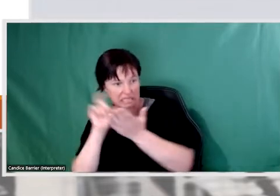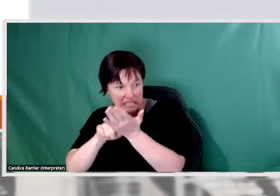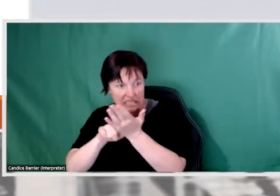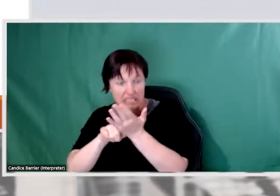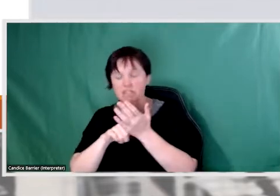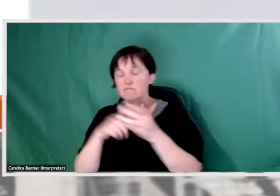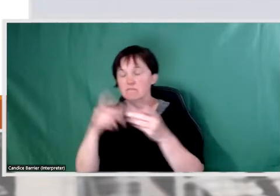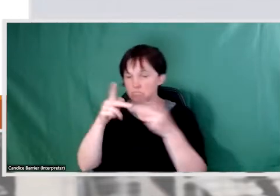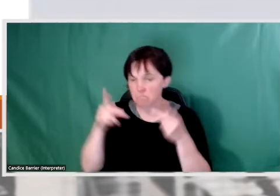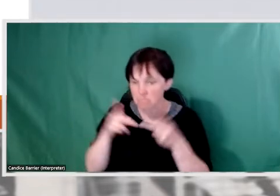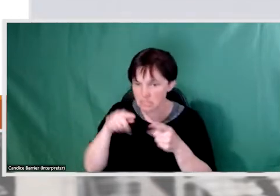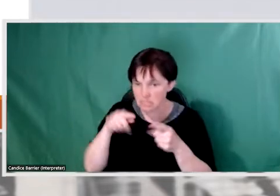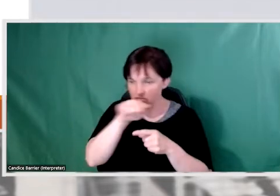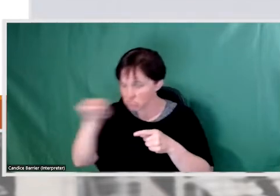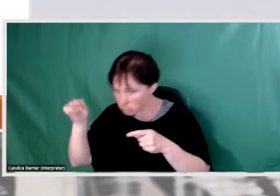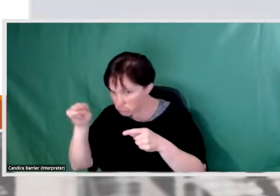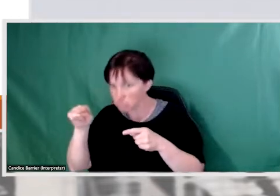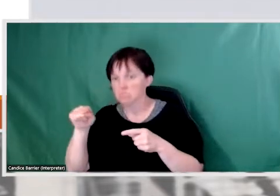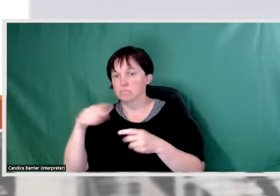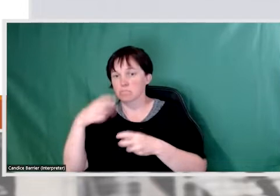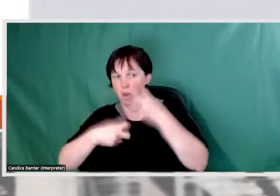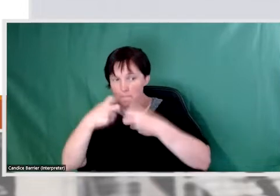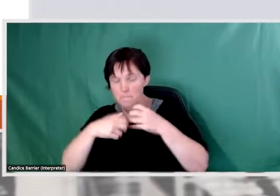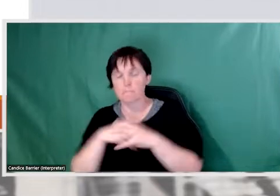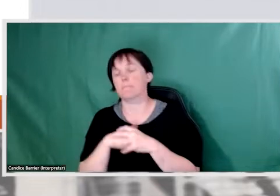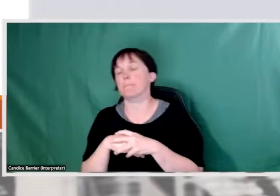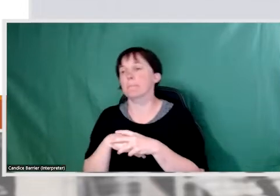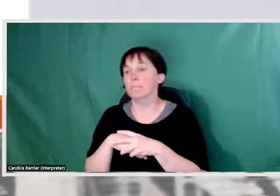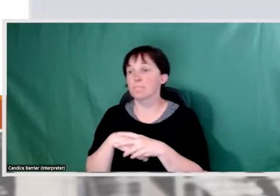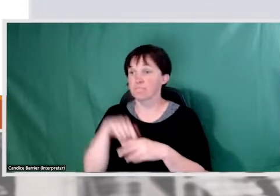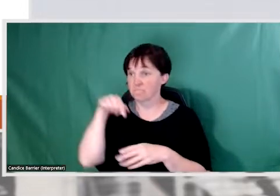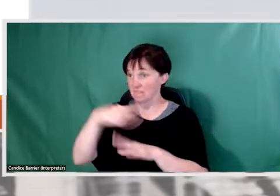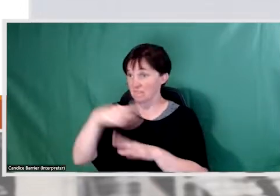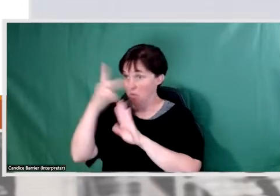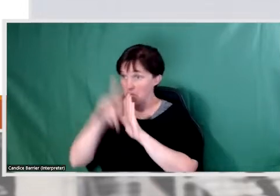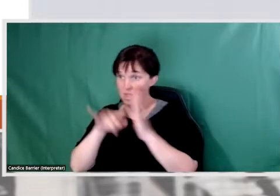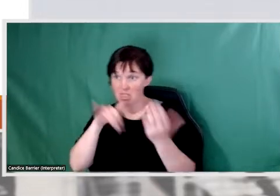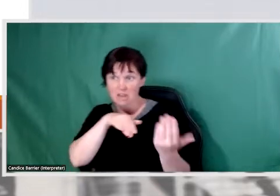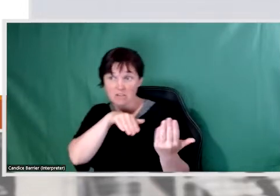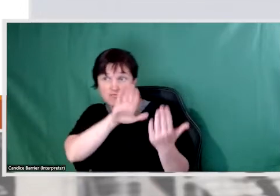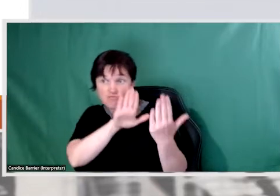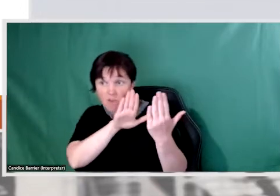or city service deficiency? Is this a project that addresses